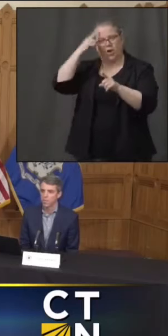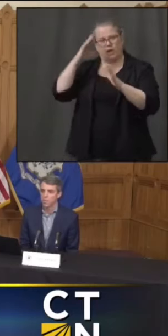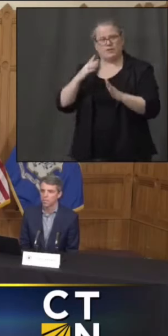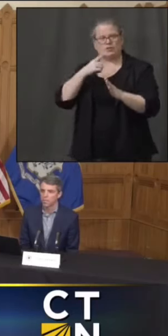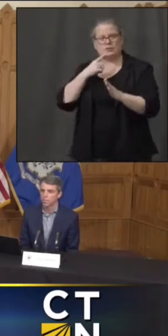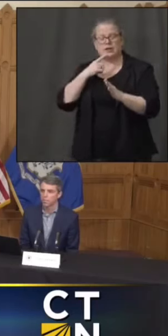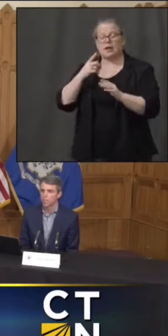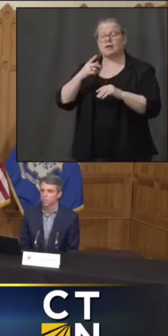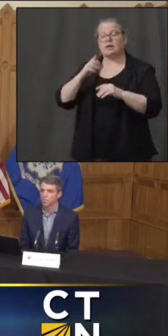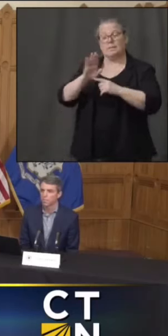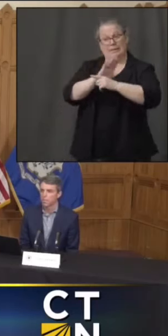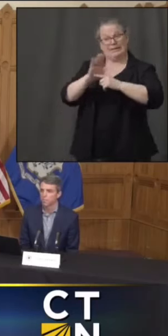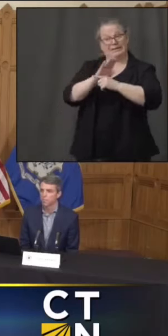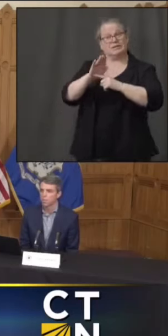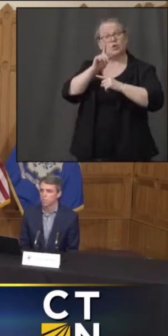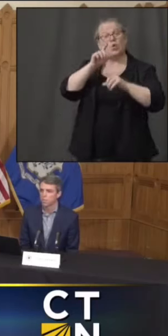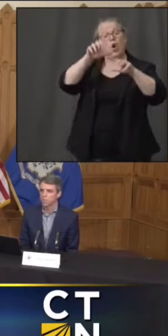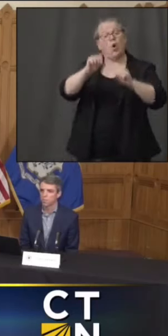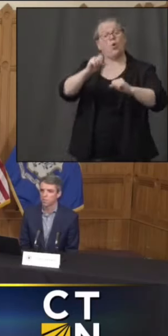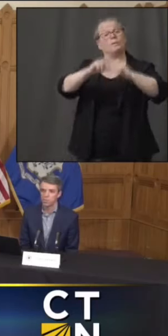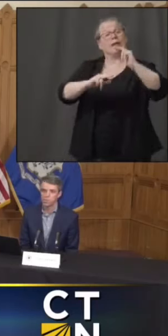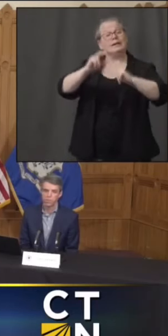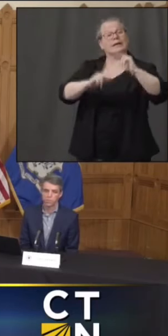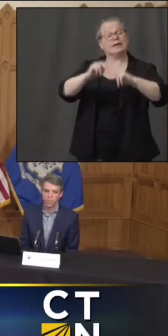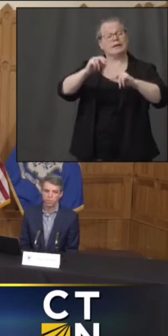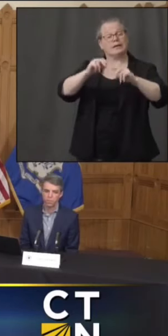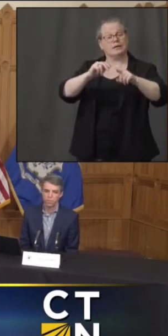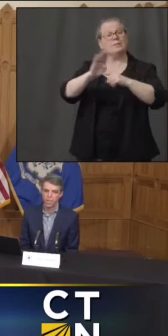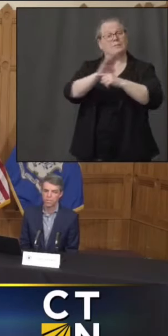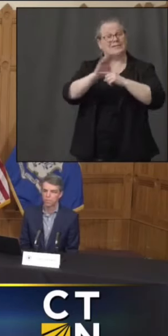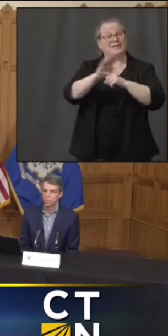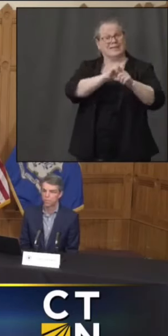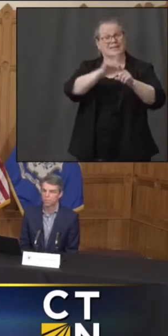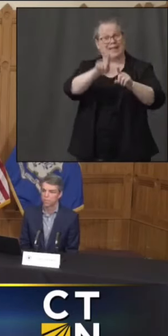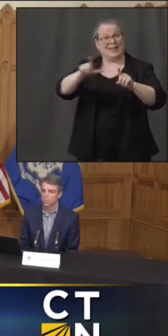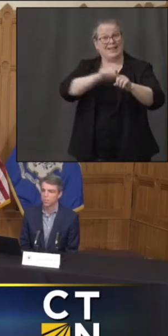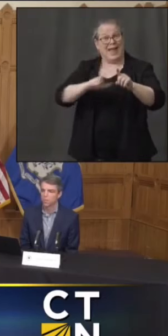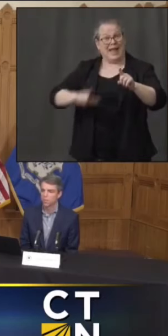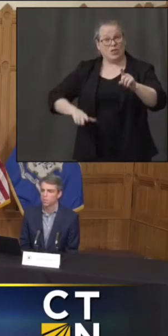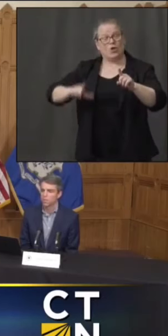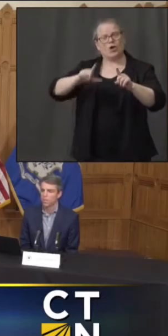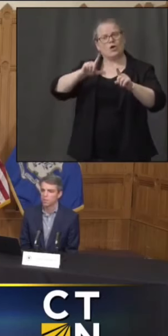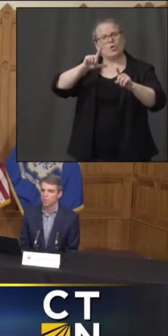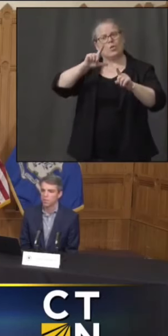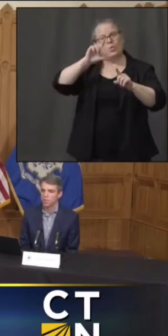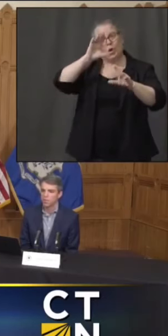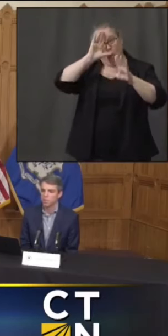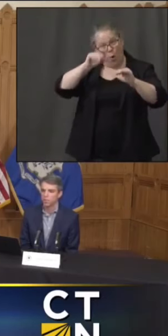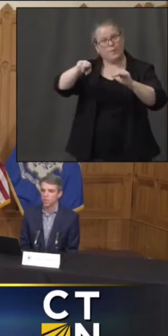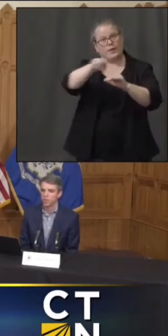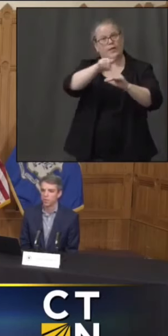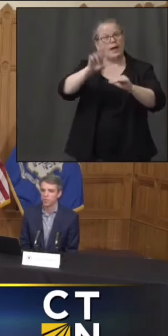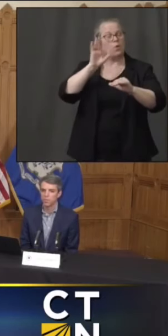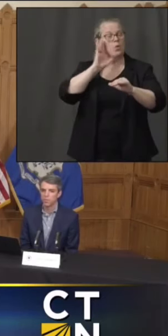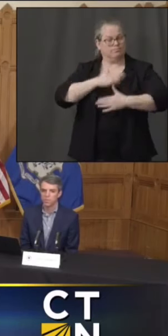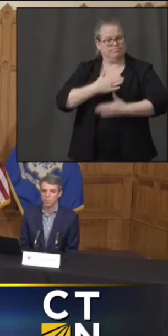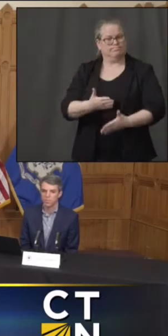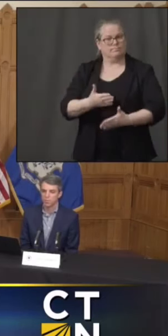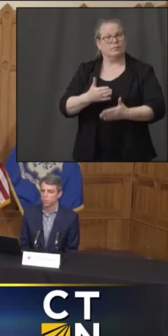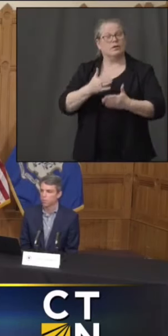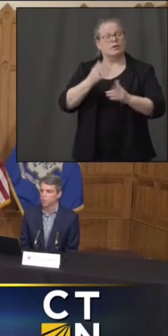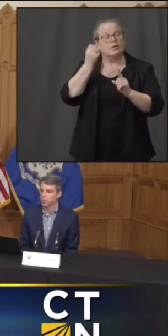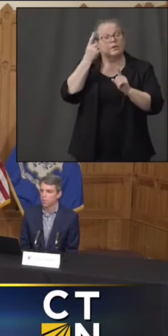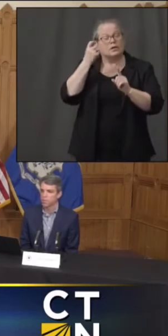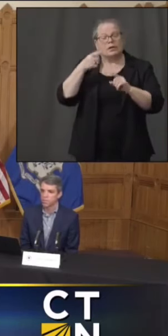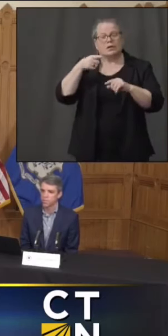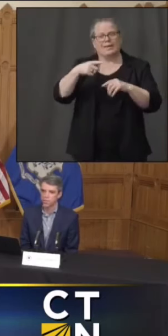getting a number of benefits if they have mortgages and so forth to be able to pass those benefits through. You know, this is a public health emergency, and so the focus